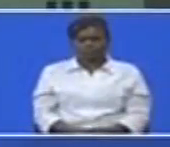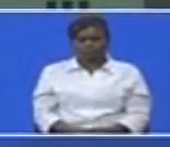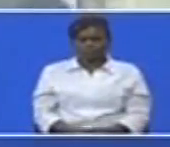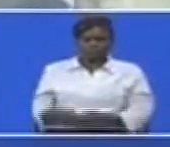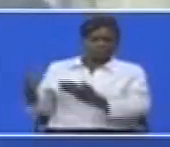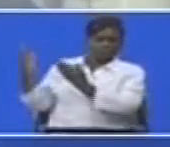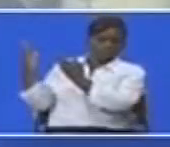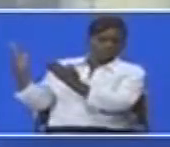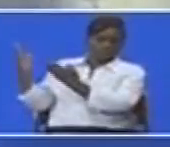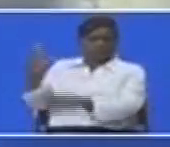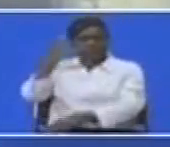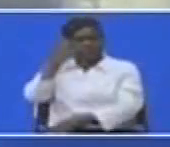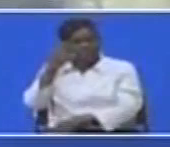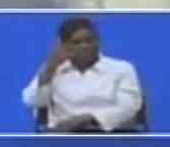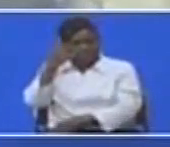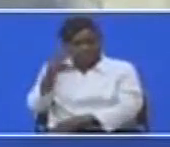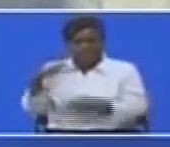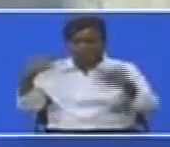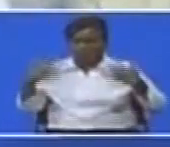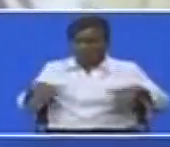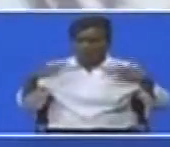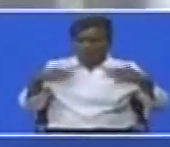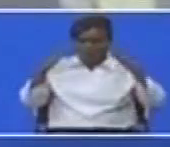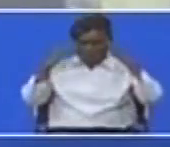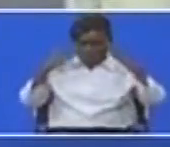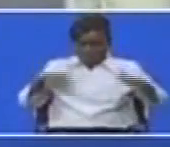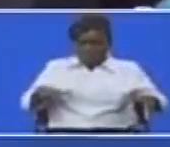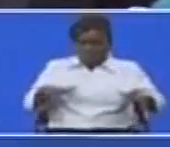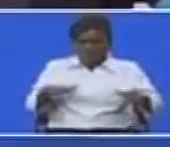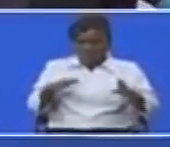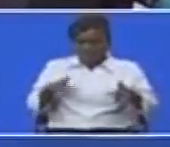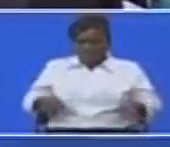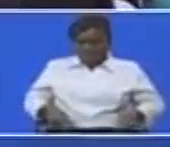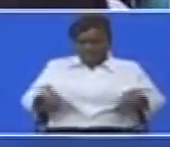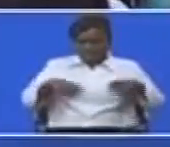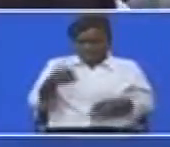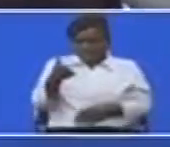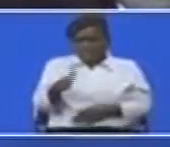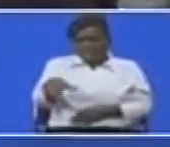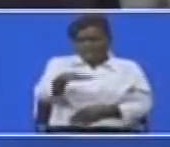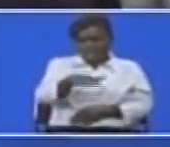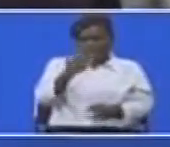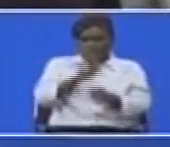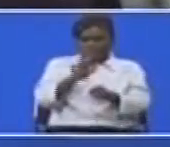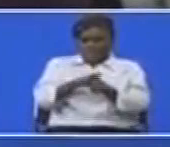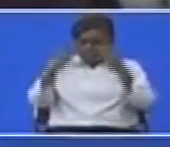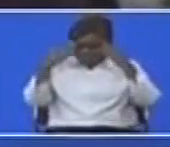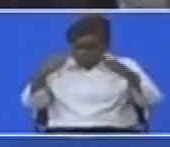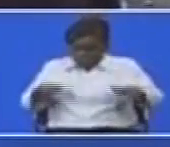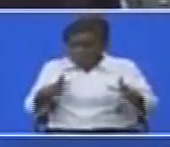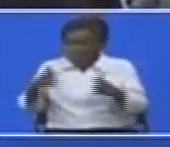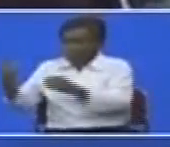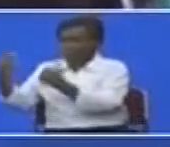This is a picture to behold. Muslims living in the heart of PK5, a district where most Muslims who have not